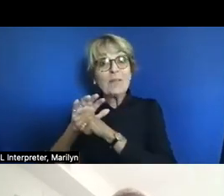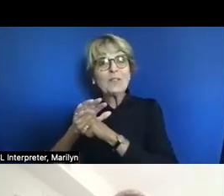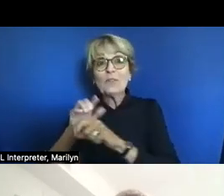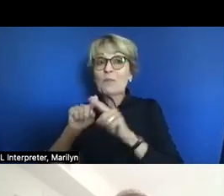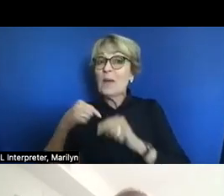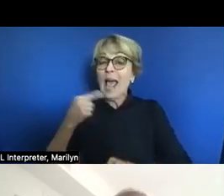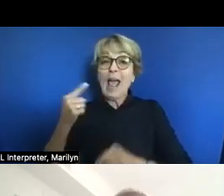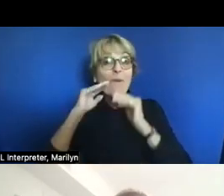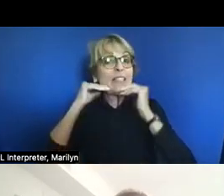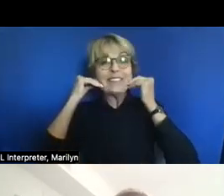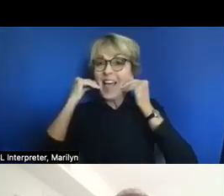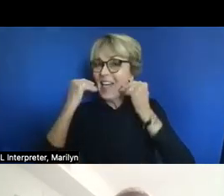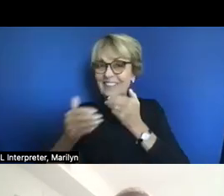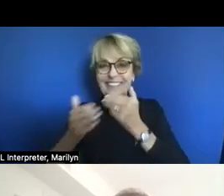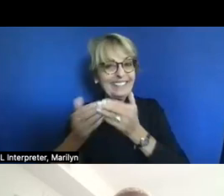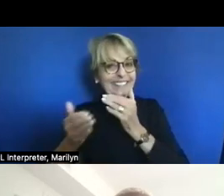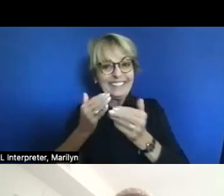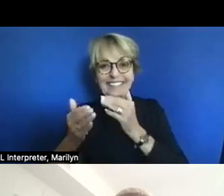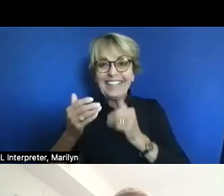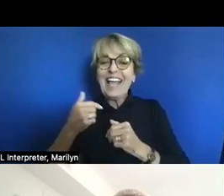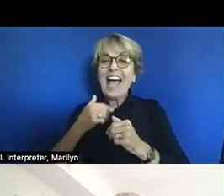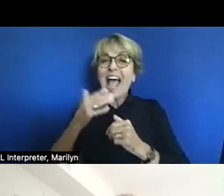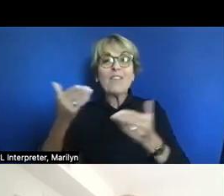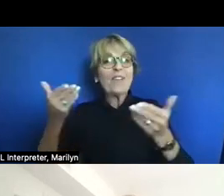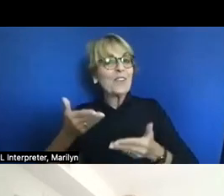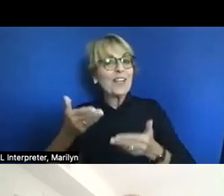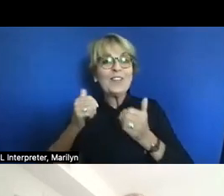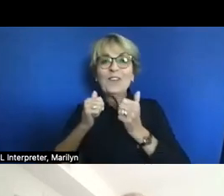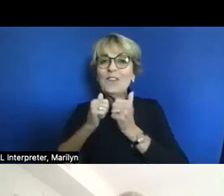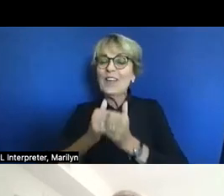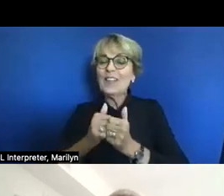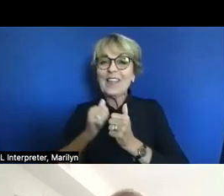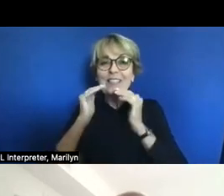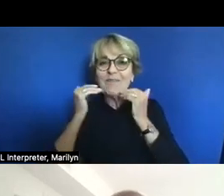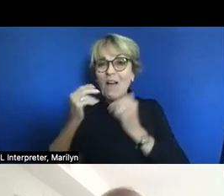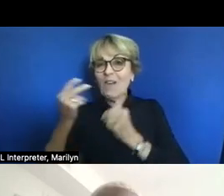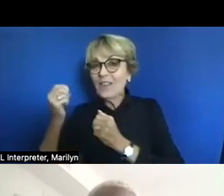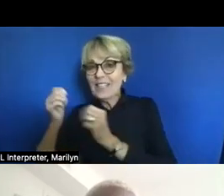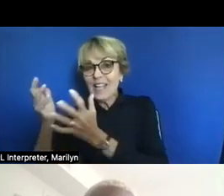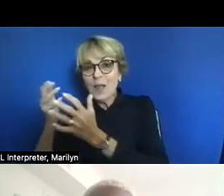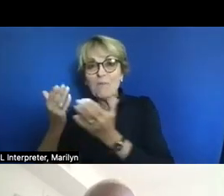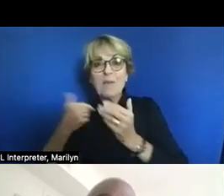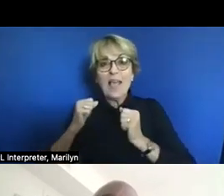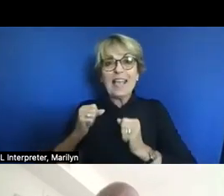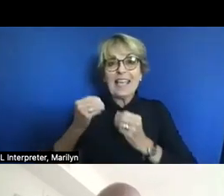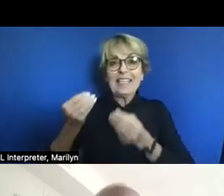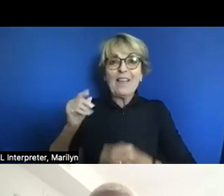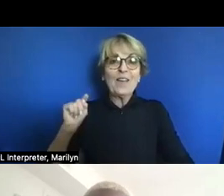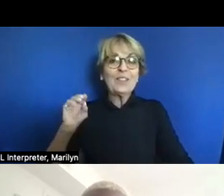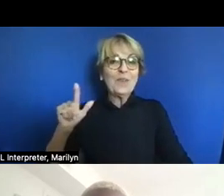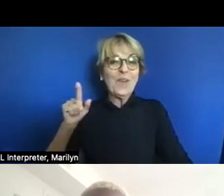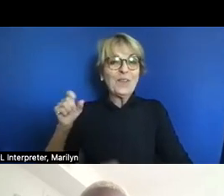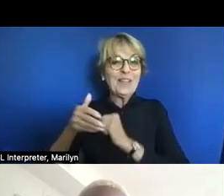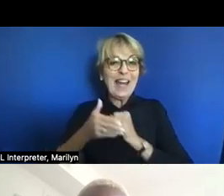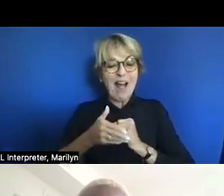my face. So I will I will greet you with a smile. We can talk. Maybe I'll give you a tool and you can help. But I'm